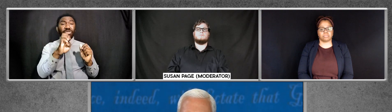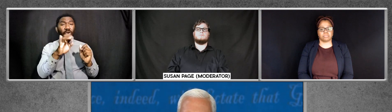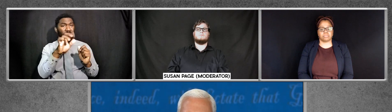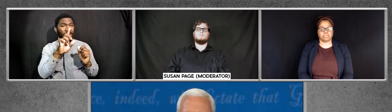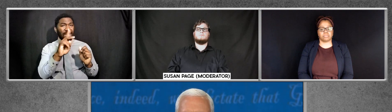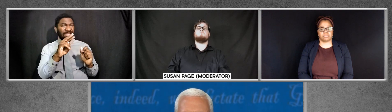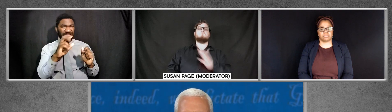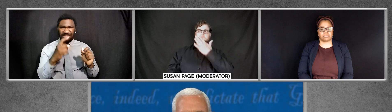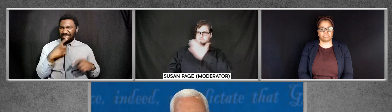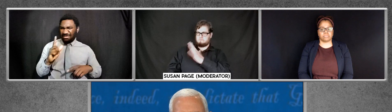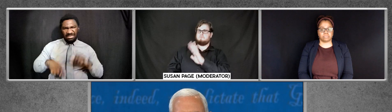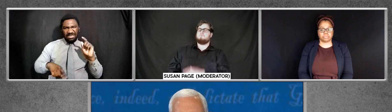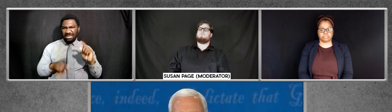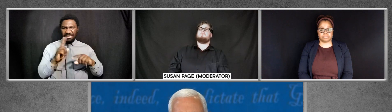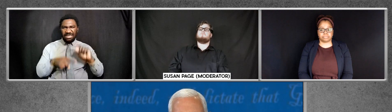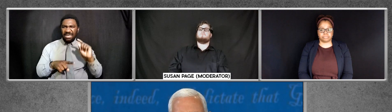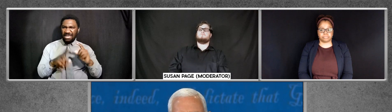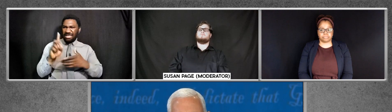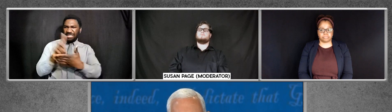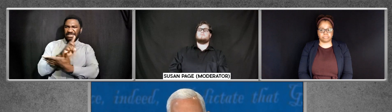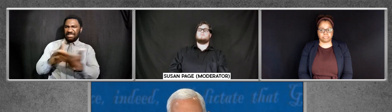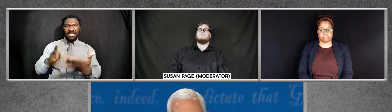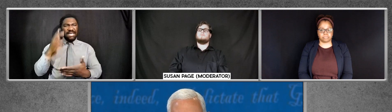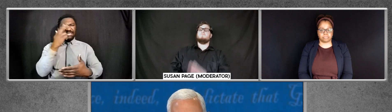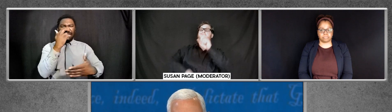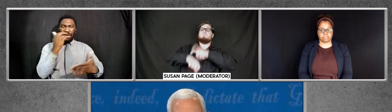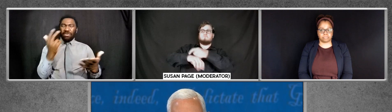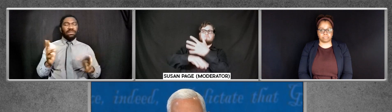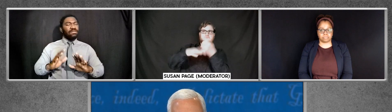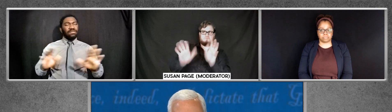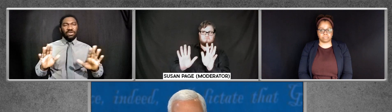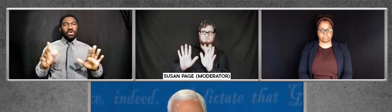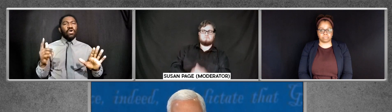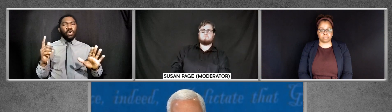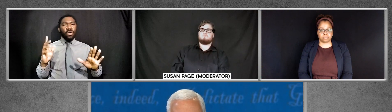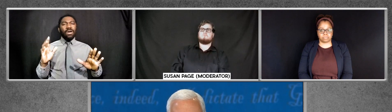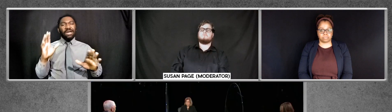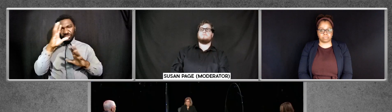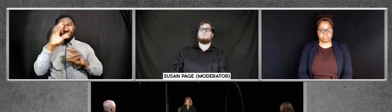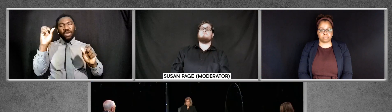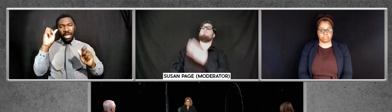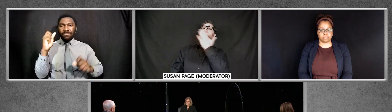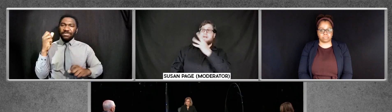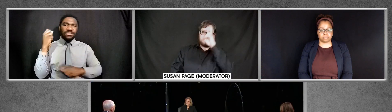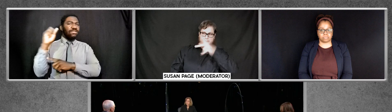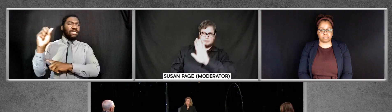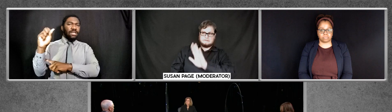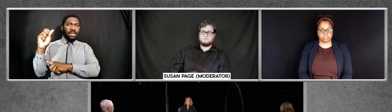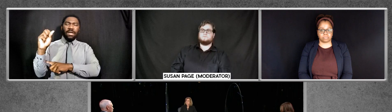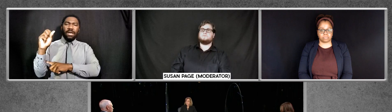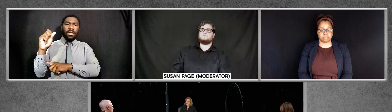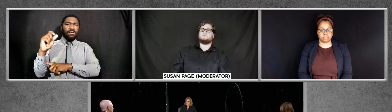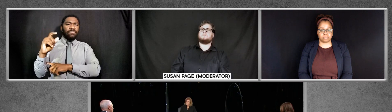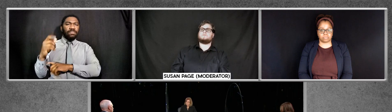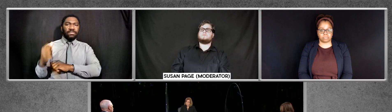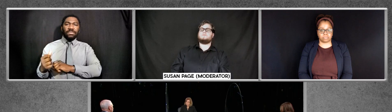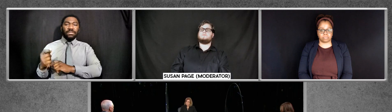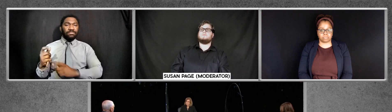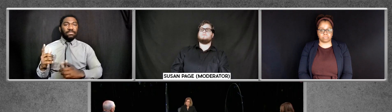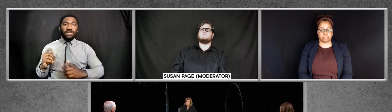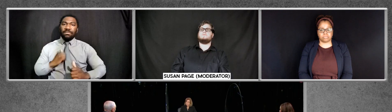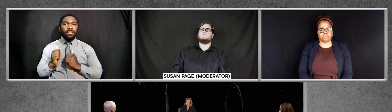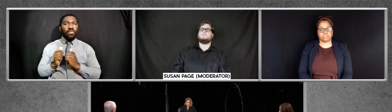President Pence. But President Trump has stood up to China. We're going to continue to stand strong. Thank you, Vice President Pence. We want to improve the relationship, but we're going to level the